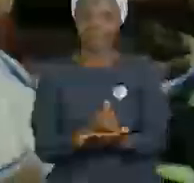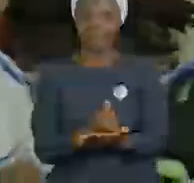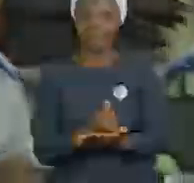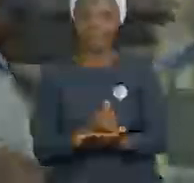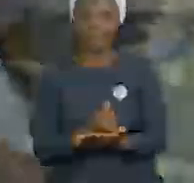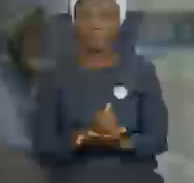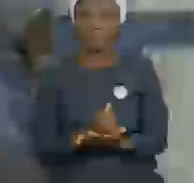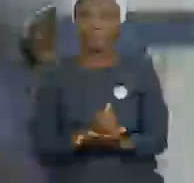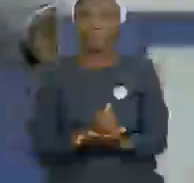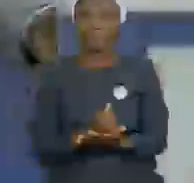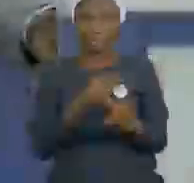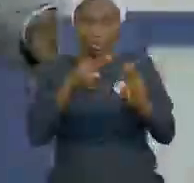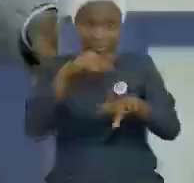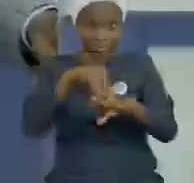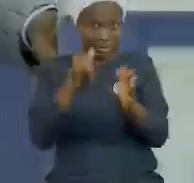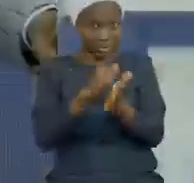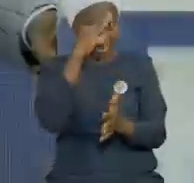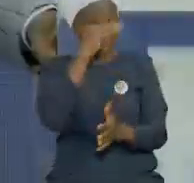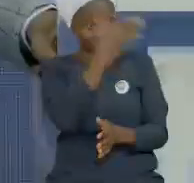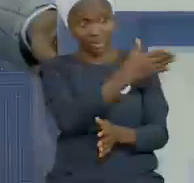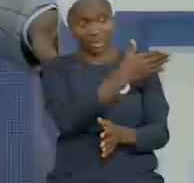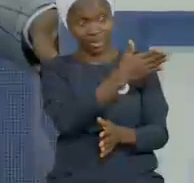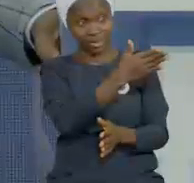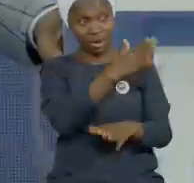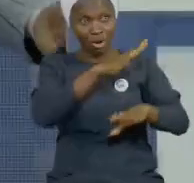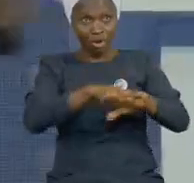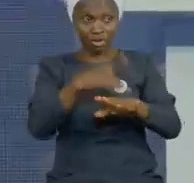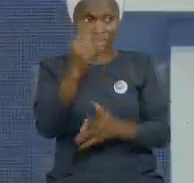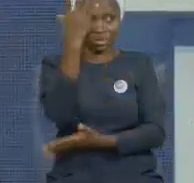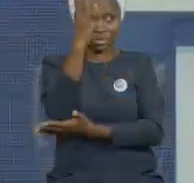are. Look at that man on top of the tree.